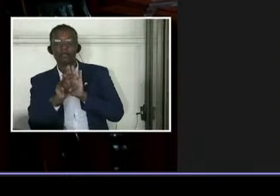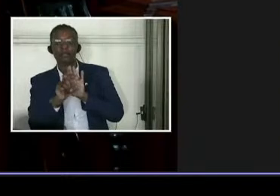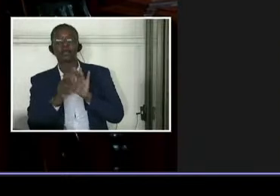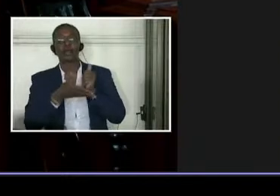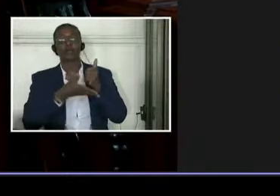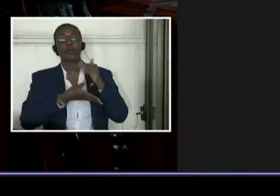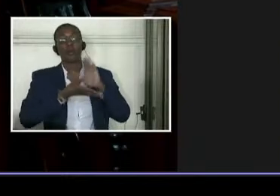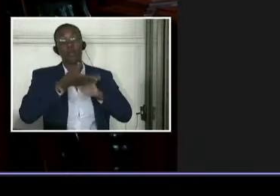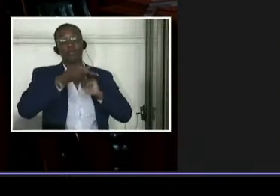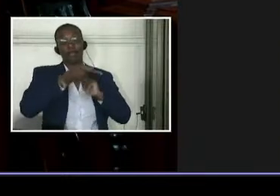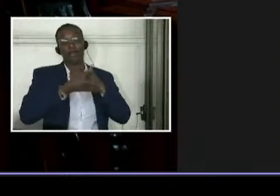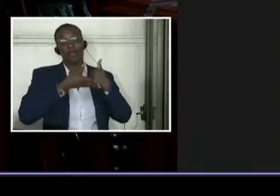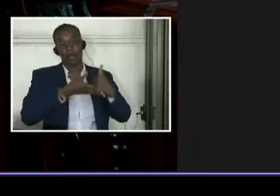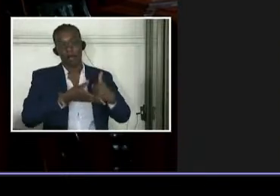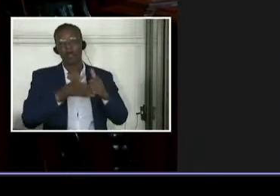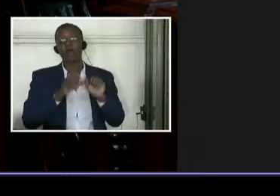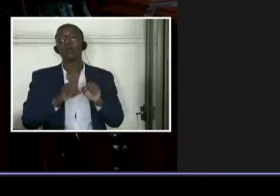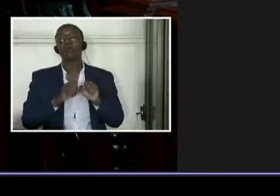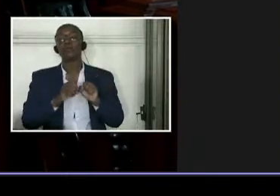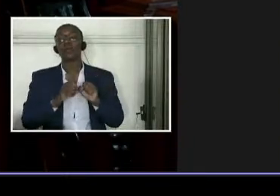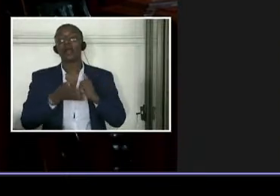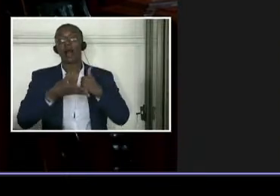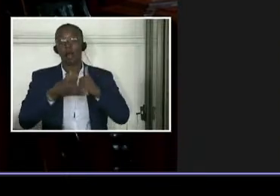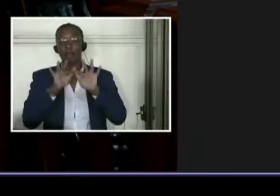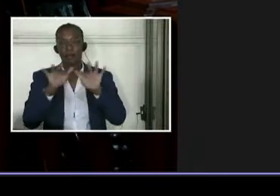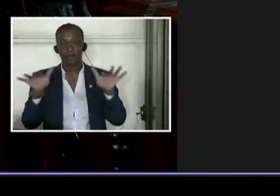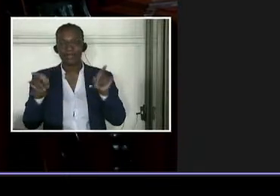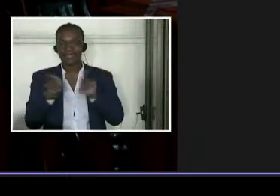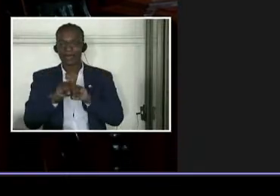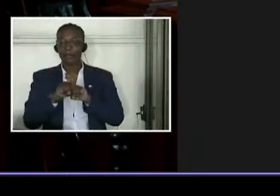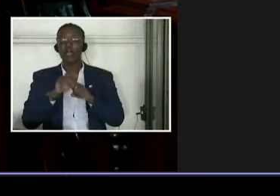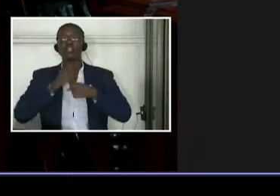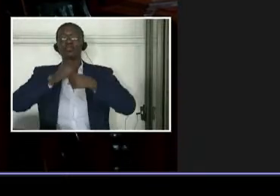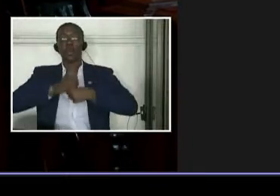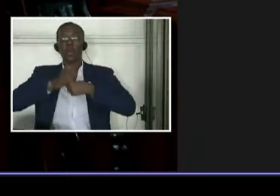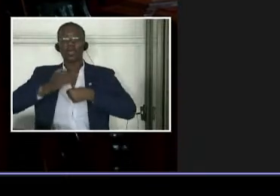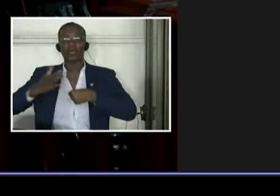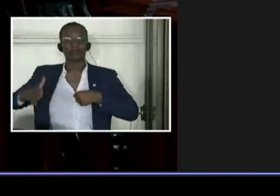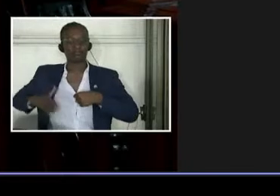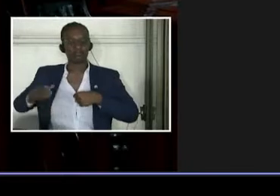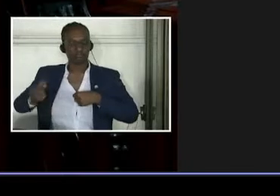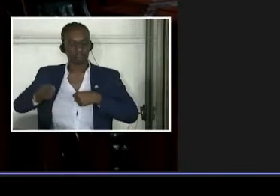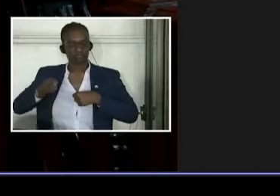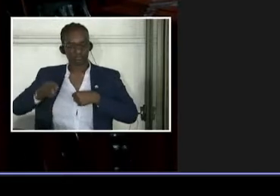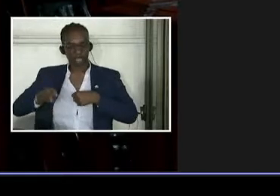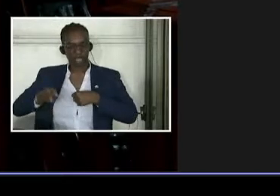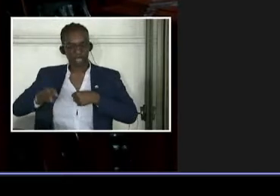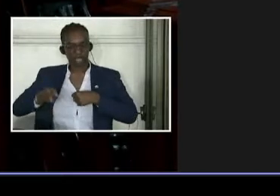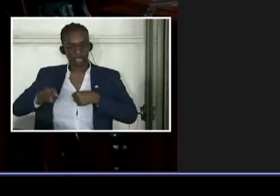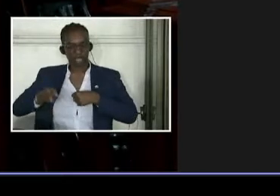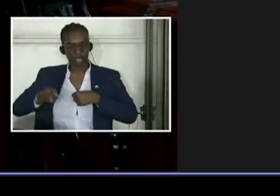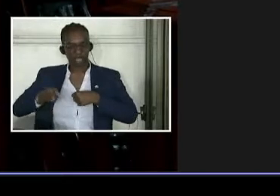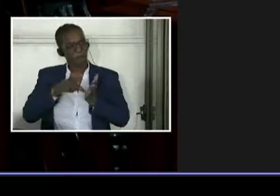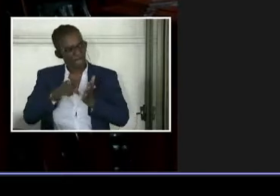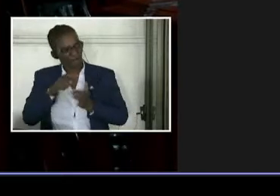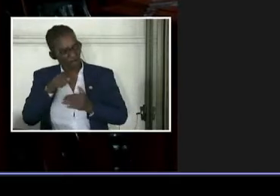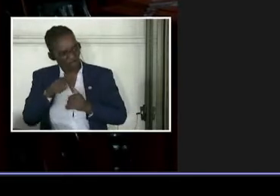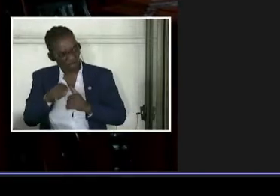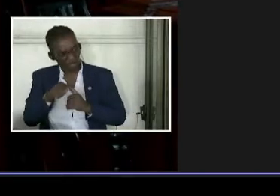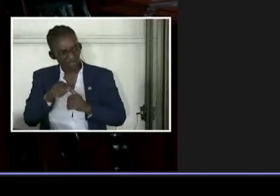way to make sure that we deliver our people. Even donkeys are part of us. It's just that we didn't pay for that